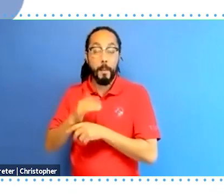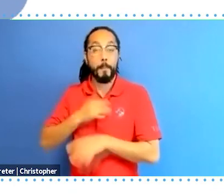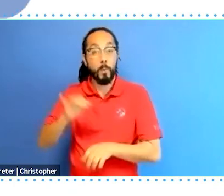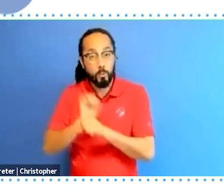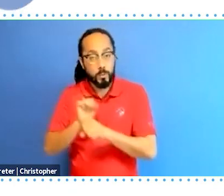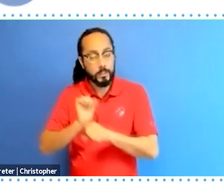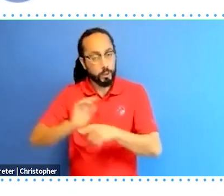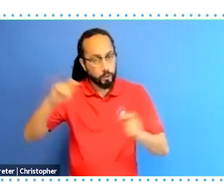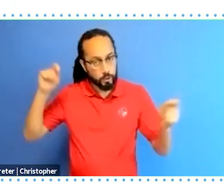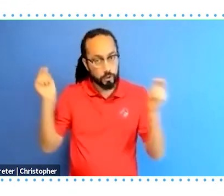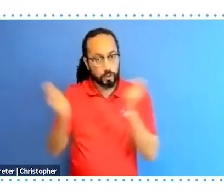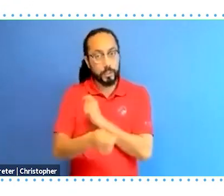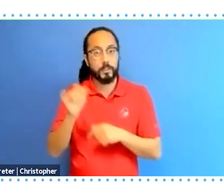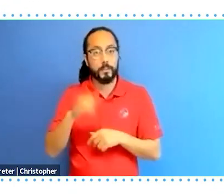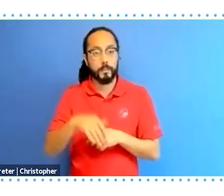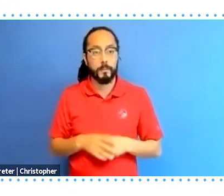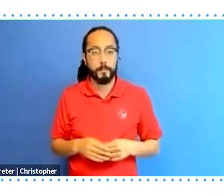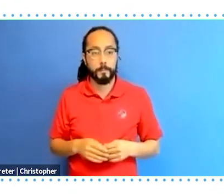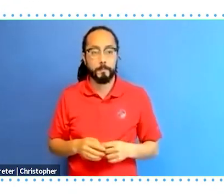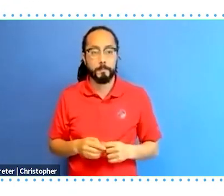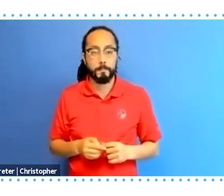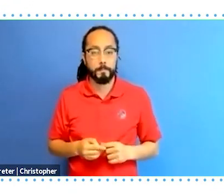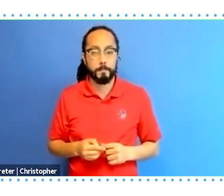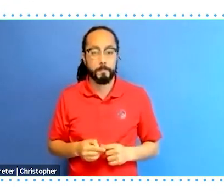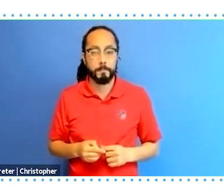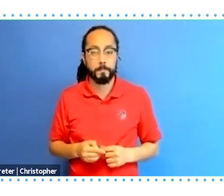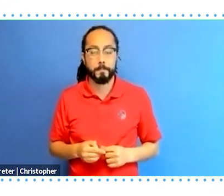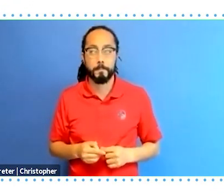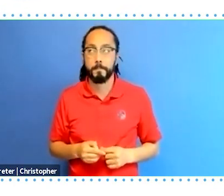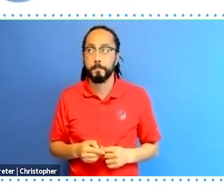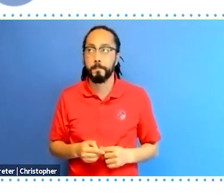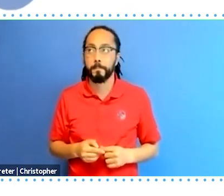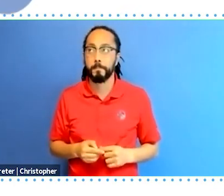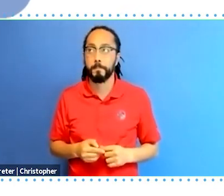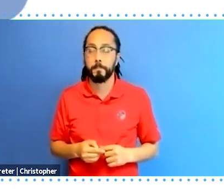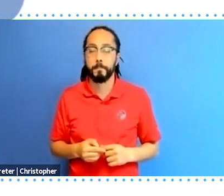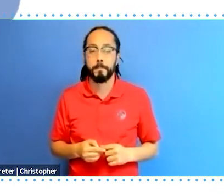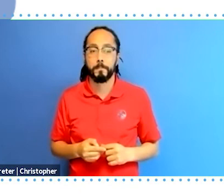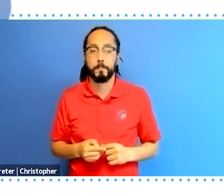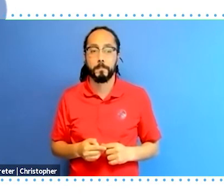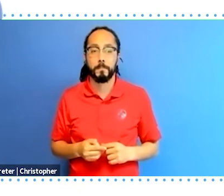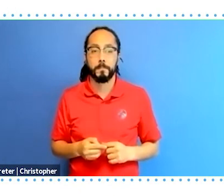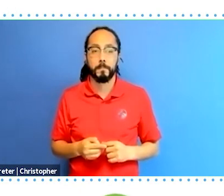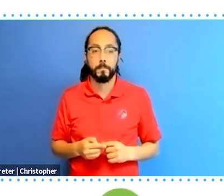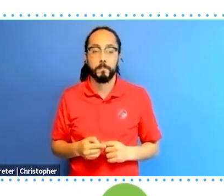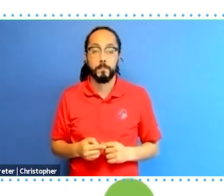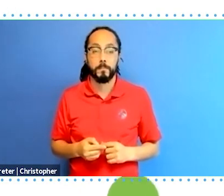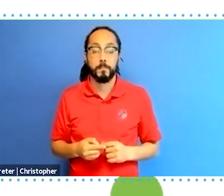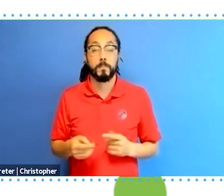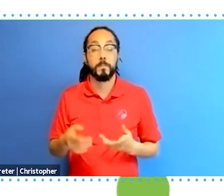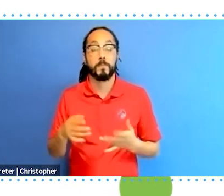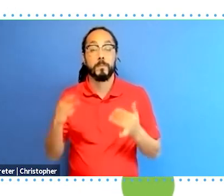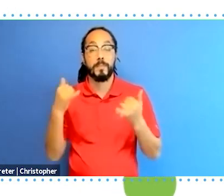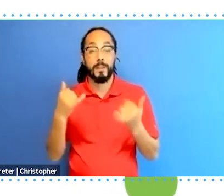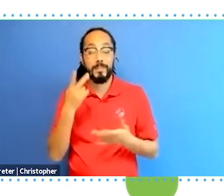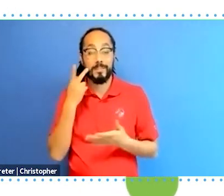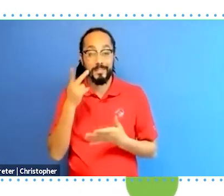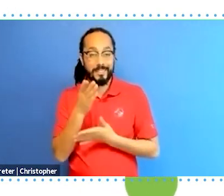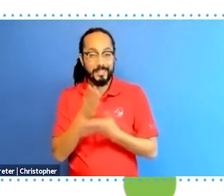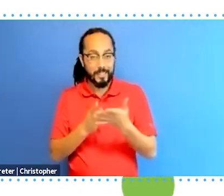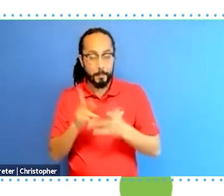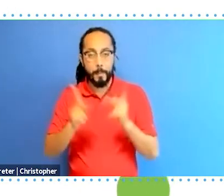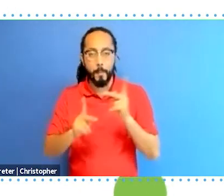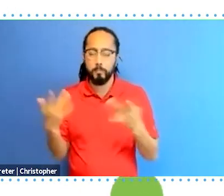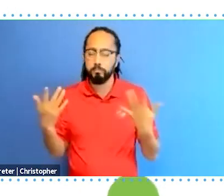And we've just seen now those who were able to navigate within them going, actually,